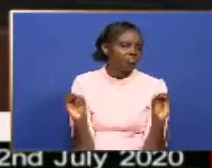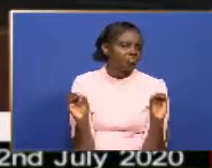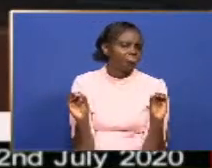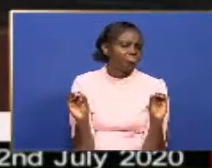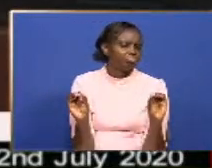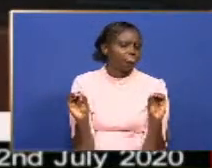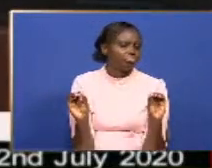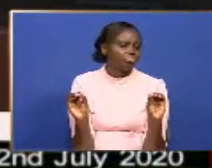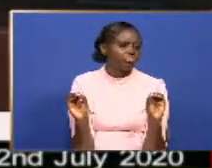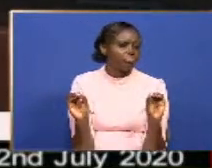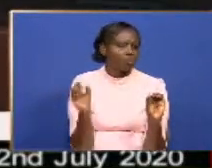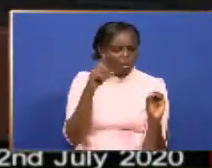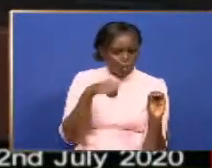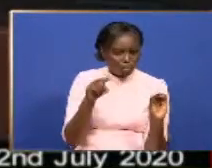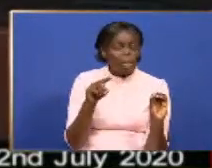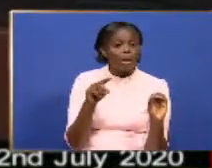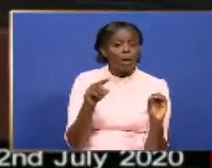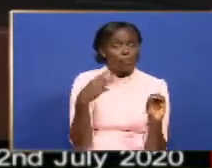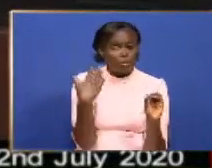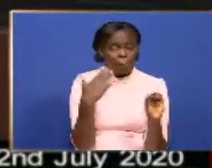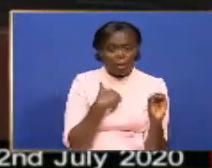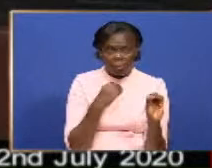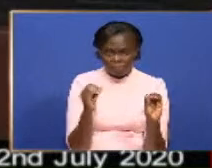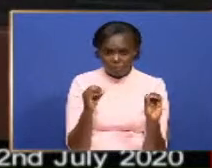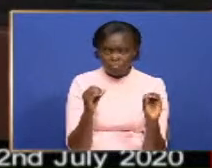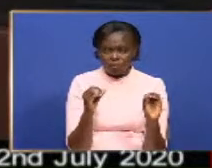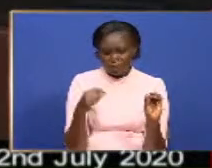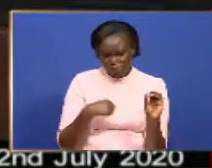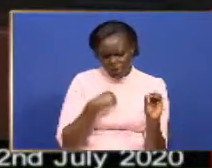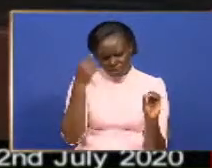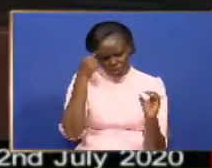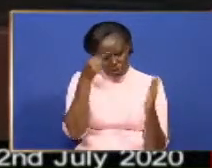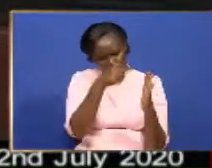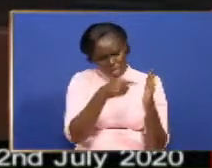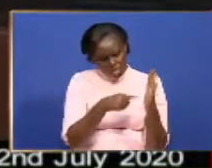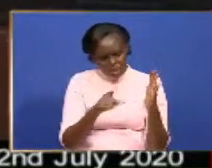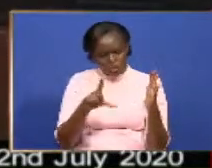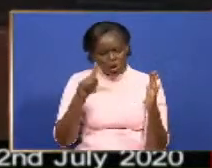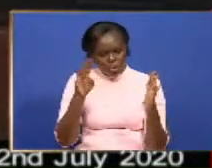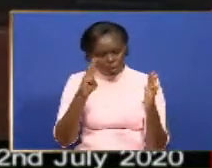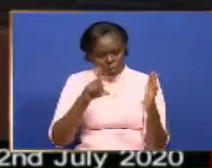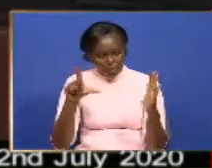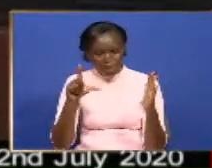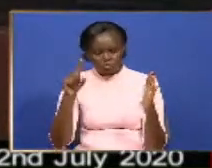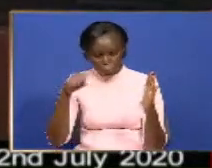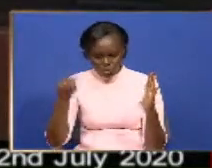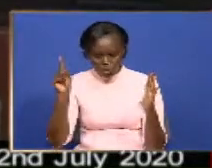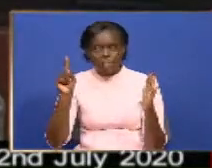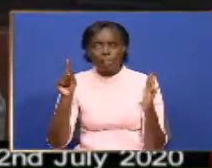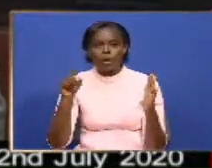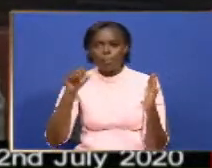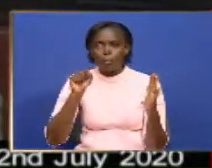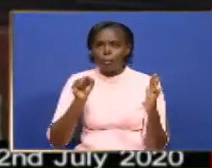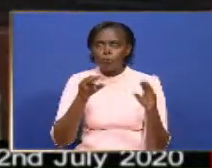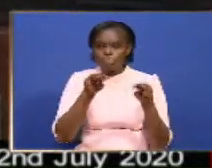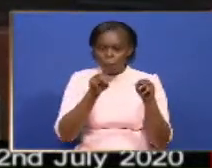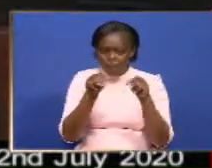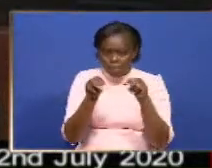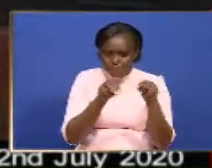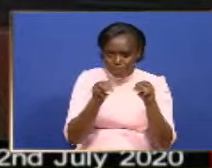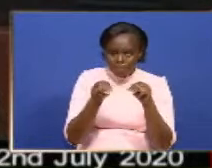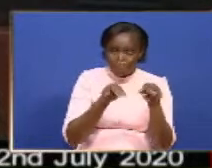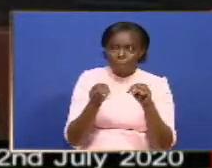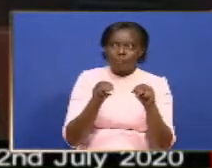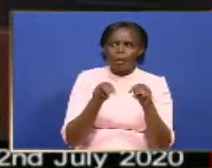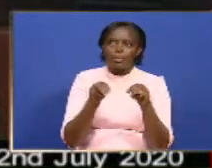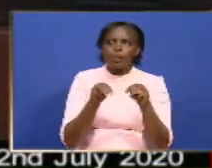staying in the place. That's why I thought this is a very good bill coming at this particular time so that we can manage